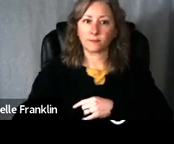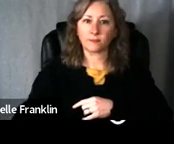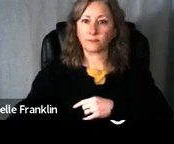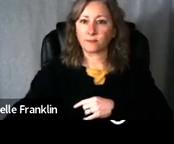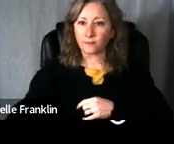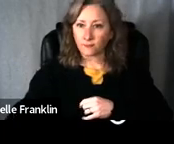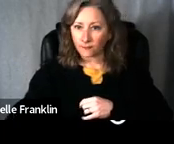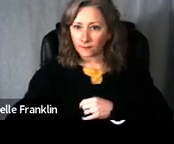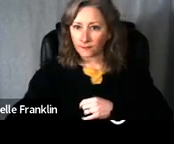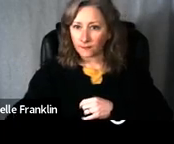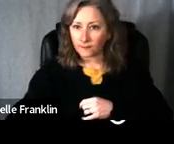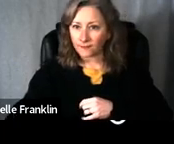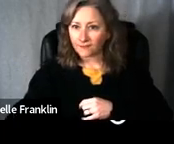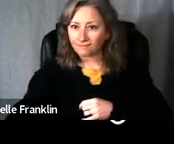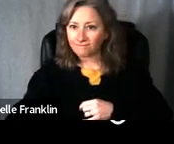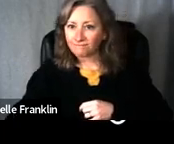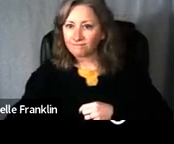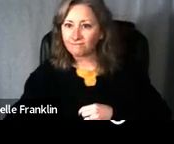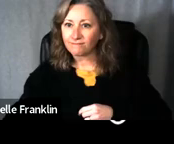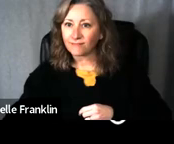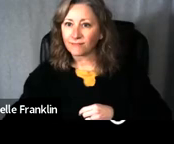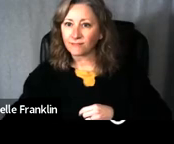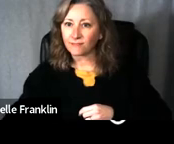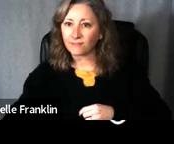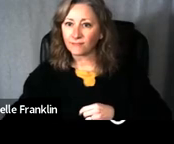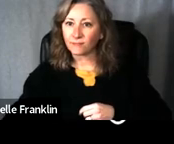Make sure we get him spotlighted.